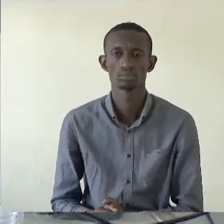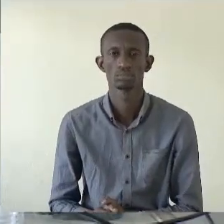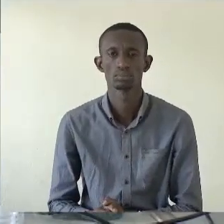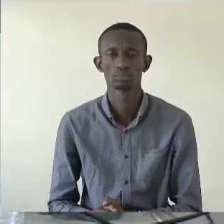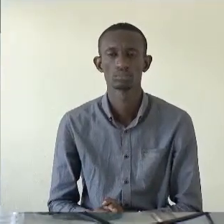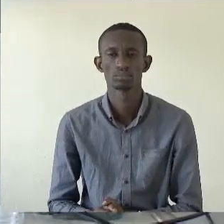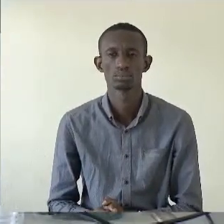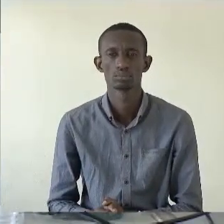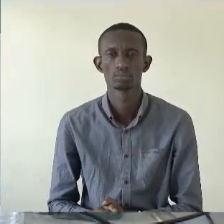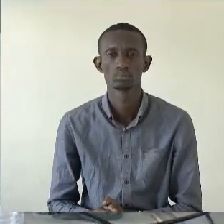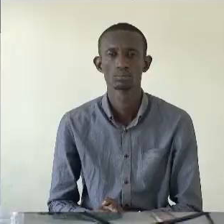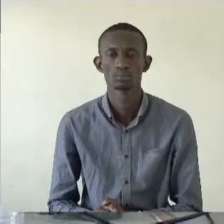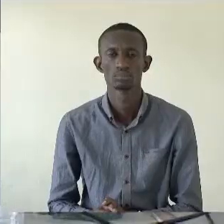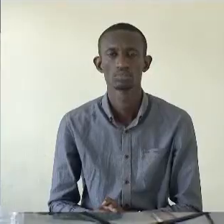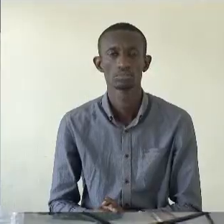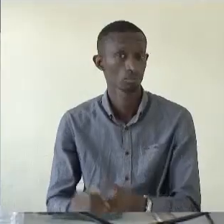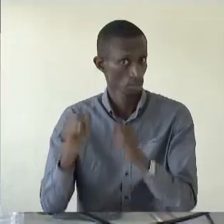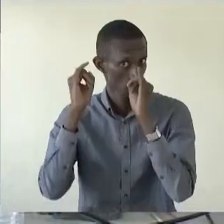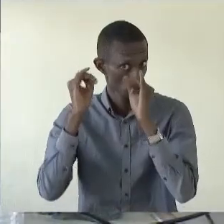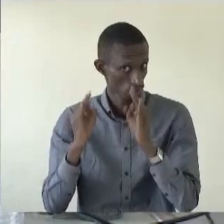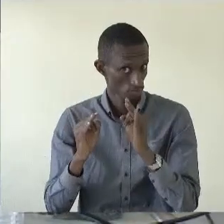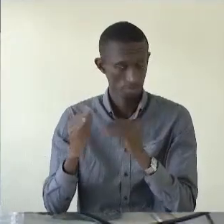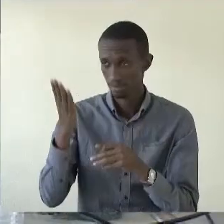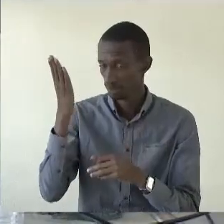we don't need this one. So if it is benzene,